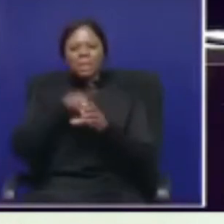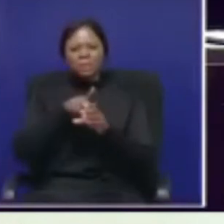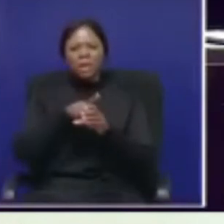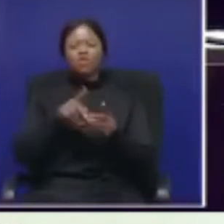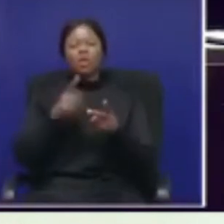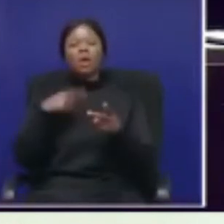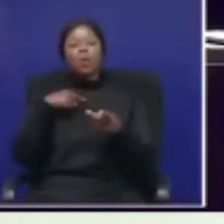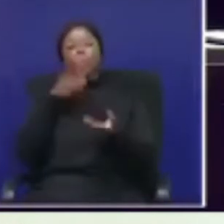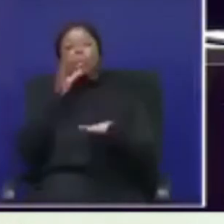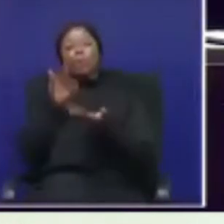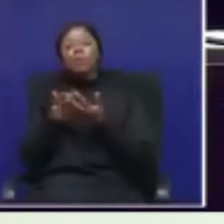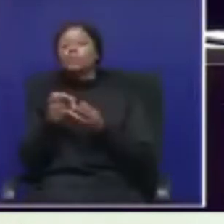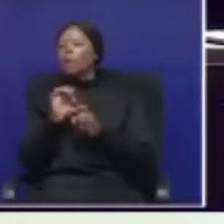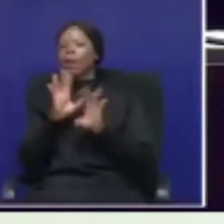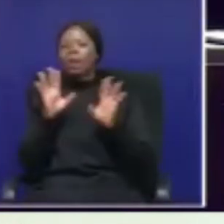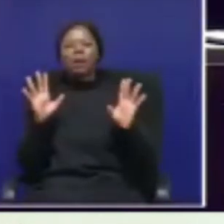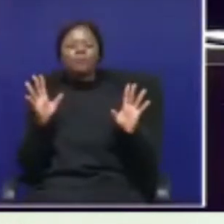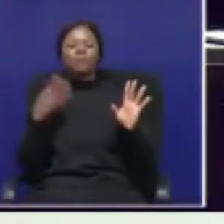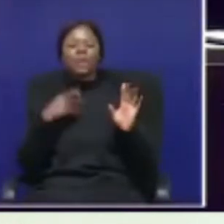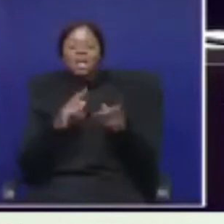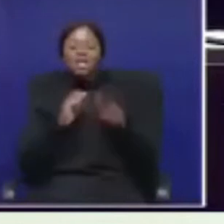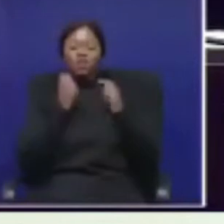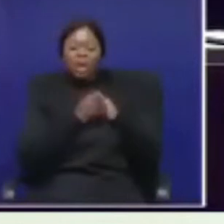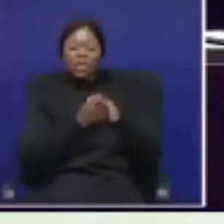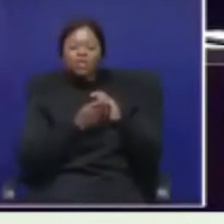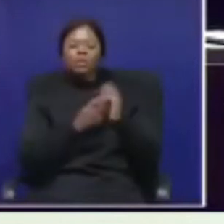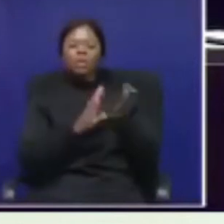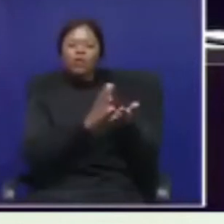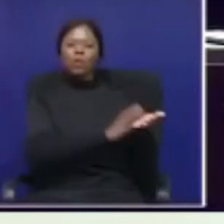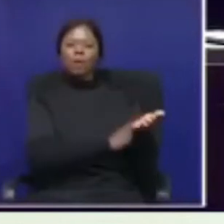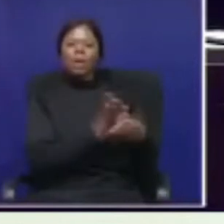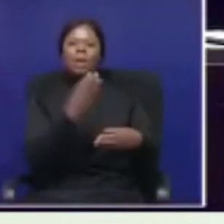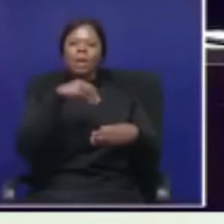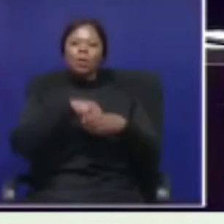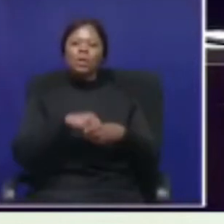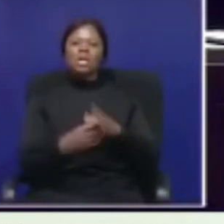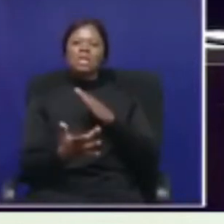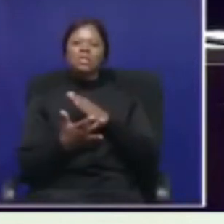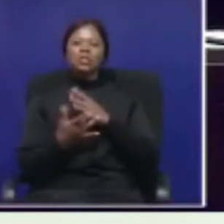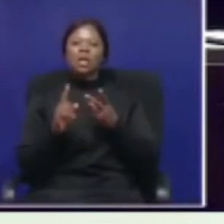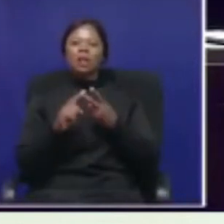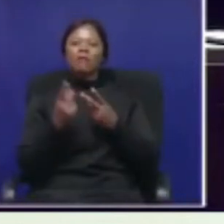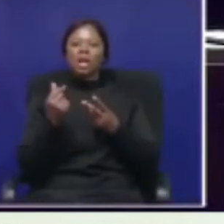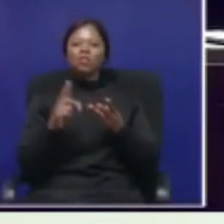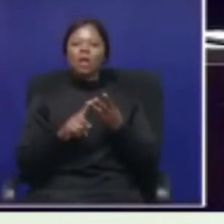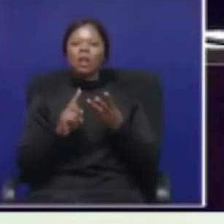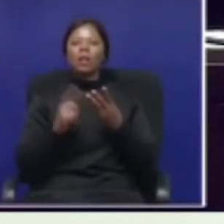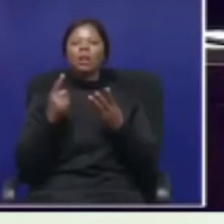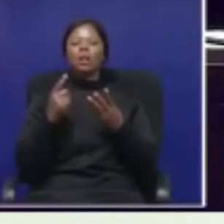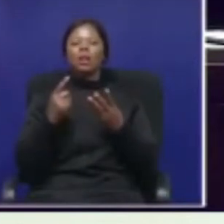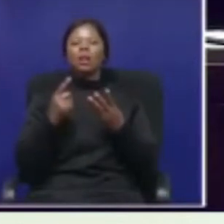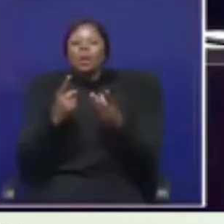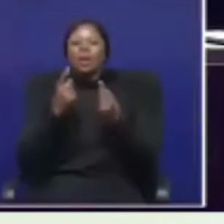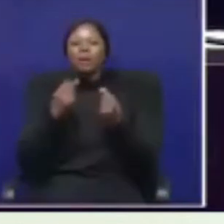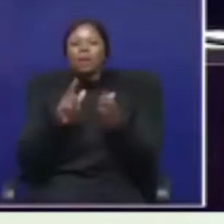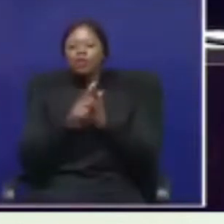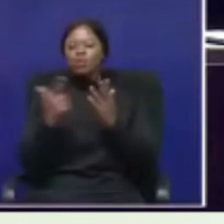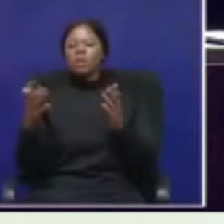clear. Modernize the curriculum to include digital, financial, and entrepreneurial literacy from primary school.